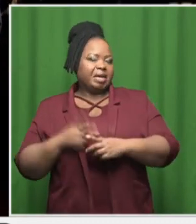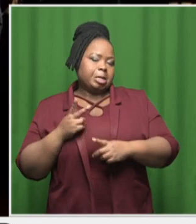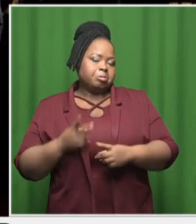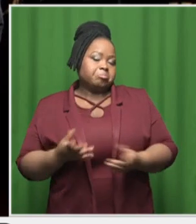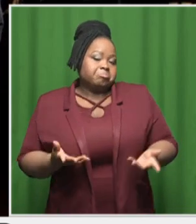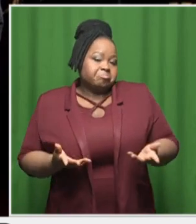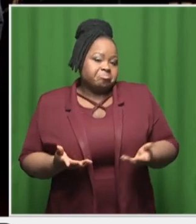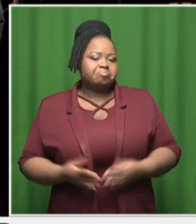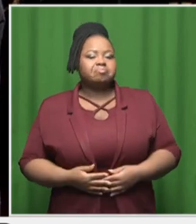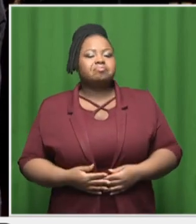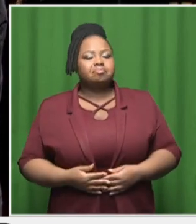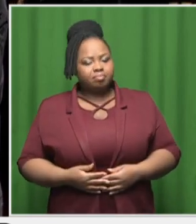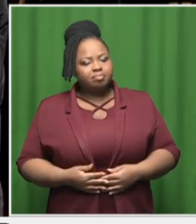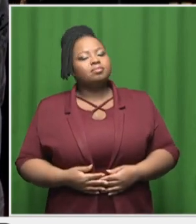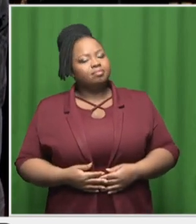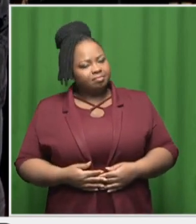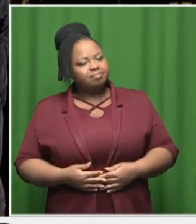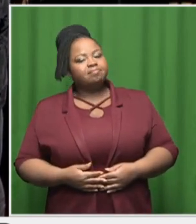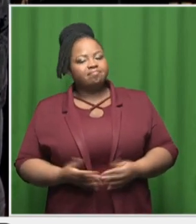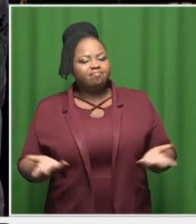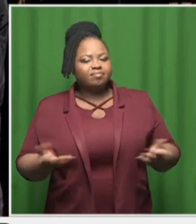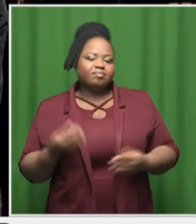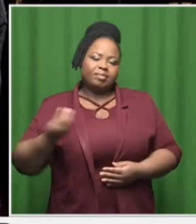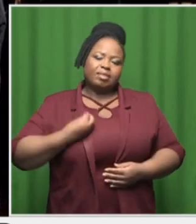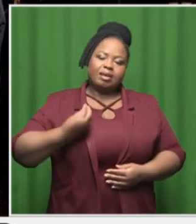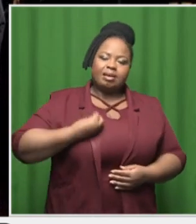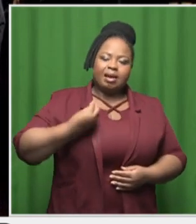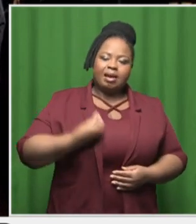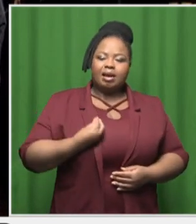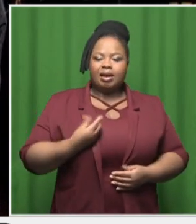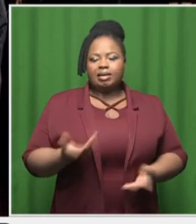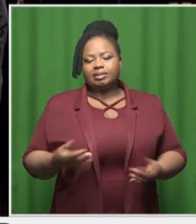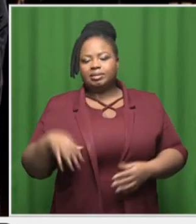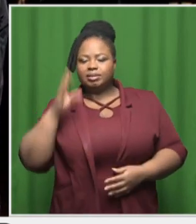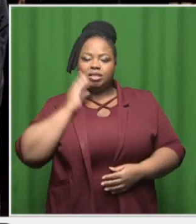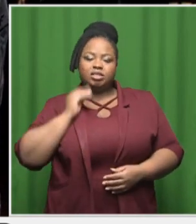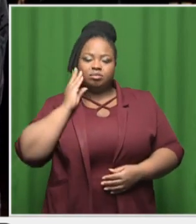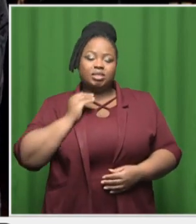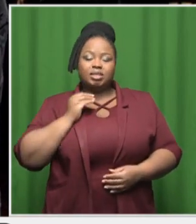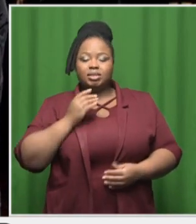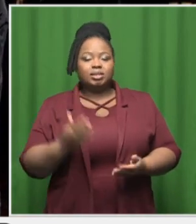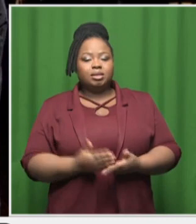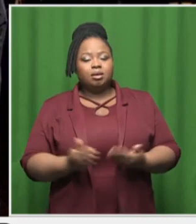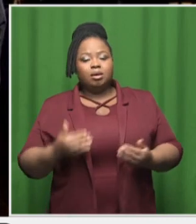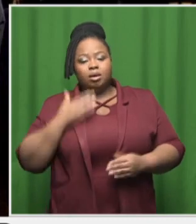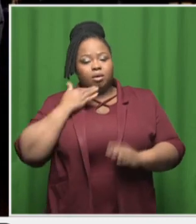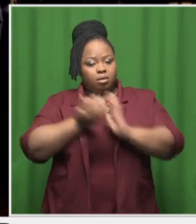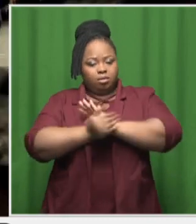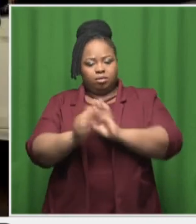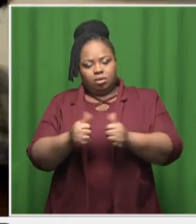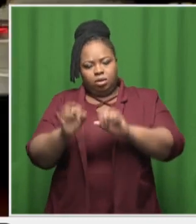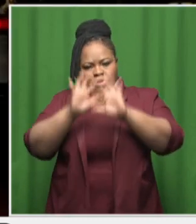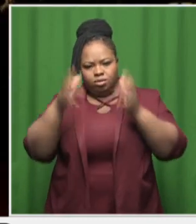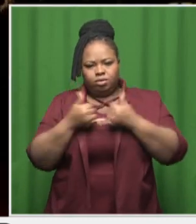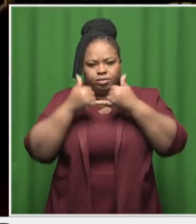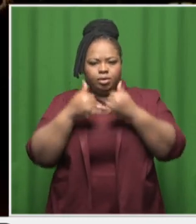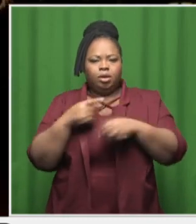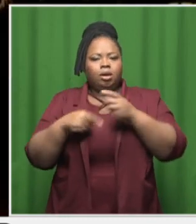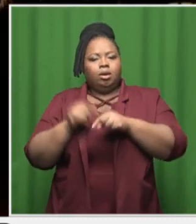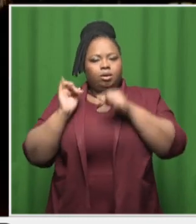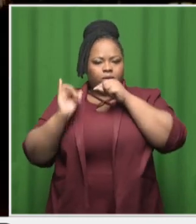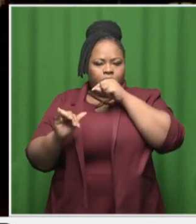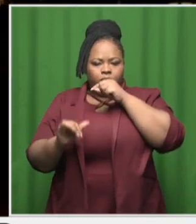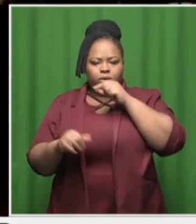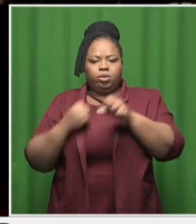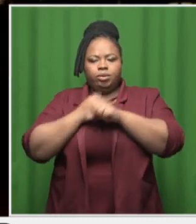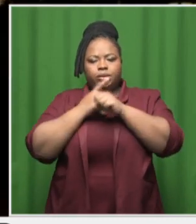It probably will be. So, you know, the young, the more experienced guys, and I think this is what the World Cup is about,